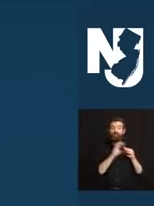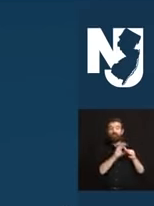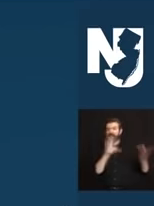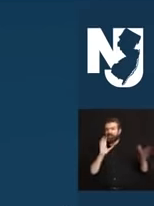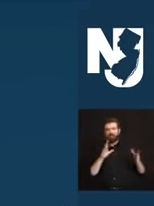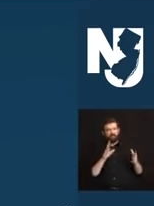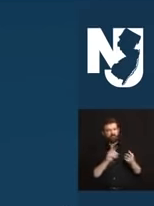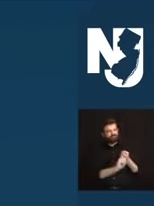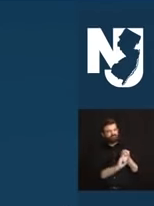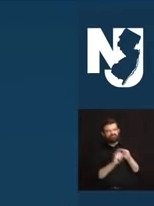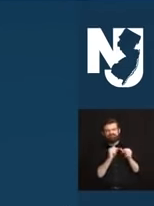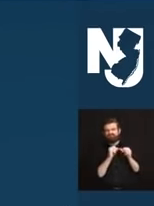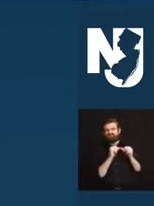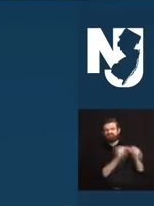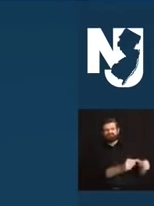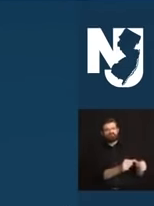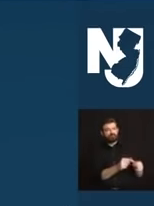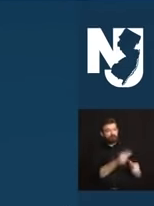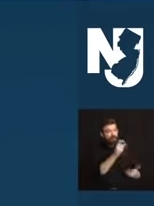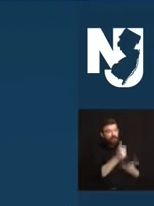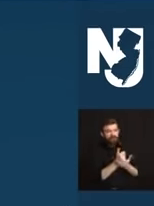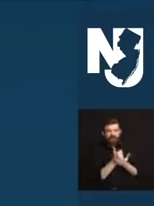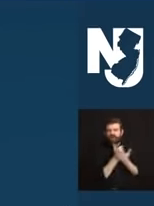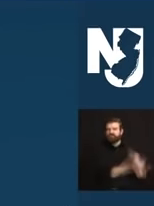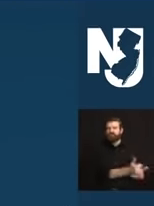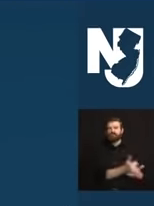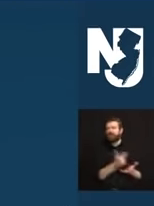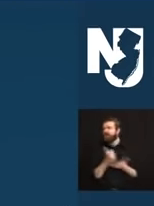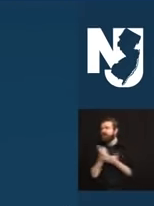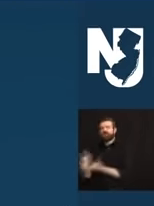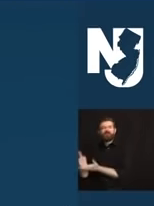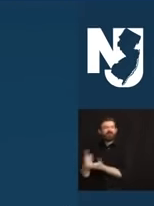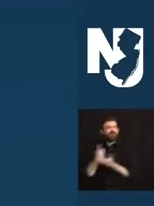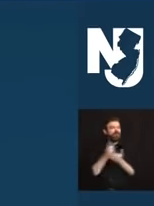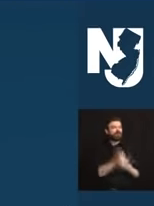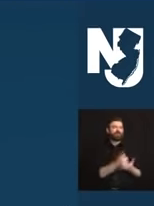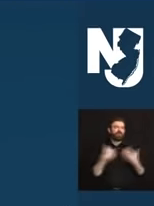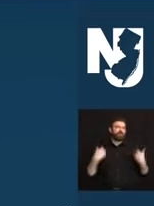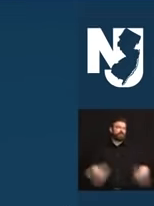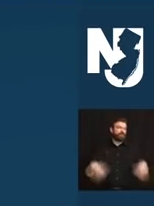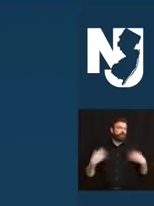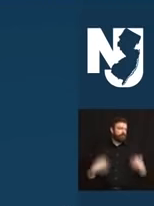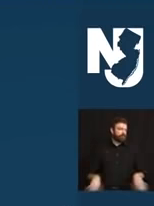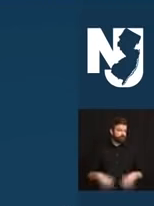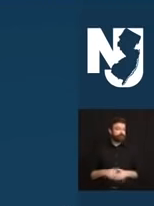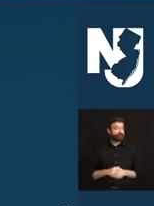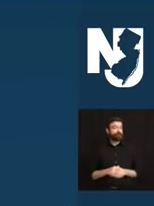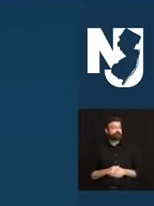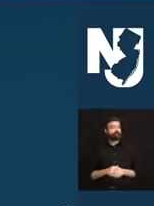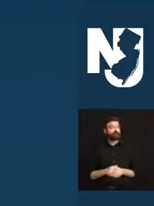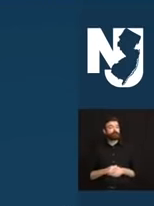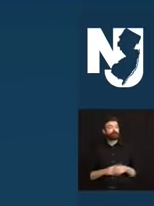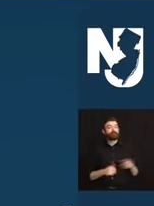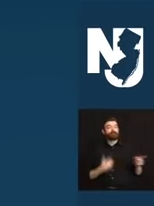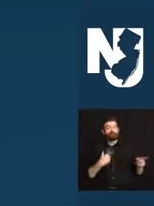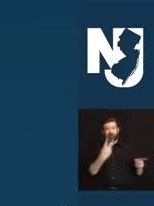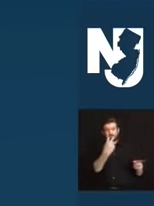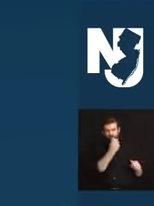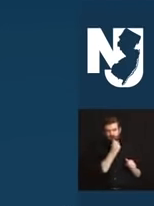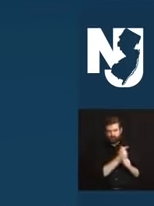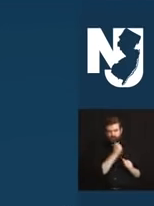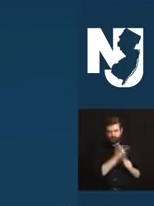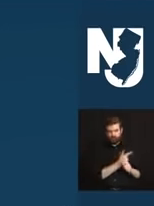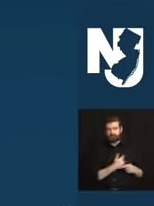it." She leaves behind Carol and another sister, Cheryl. She also leaves behind her best friend, her